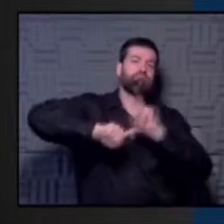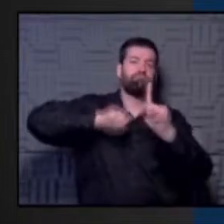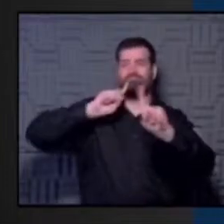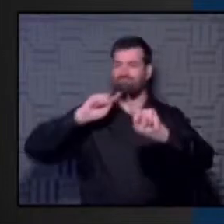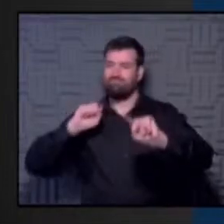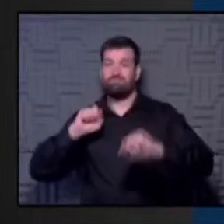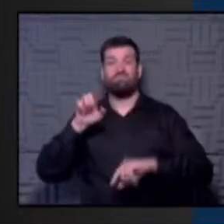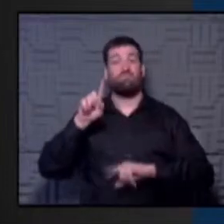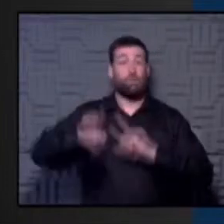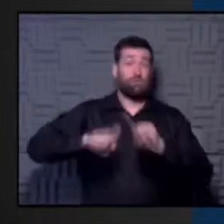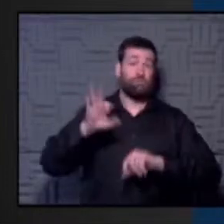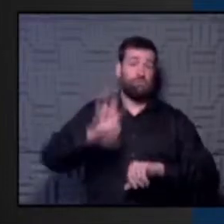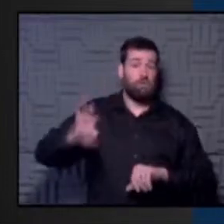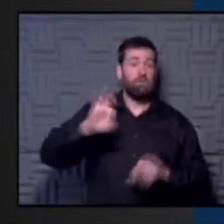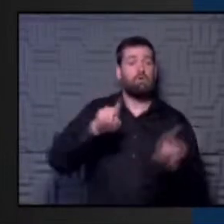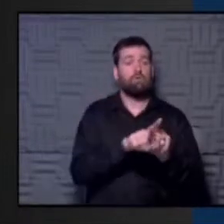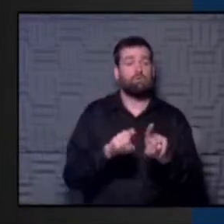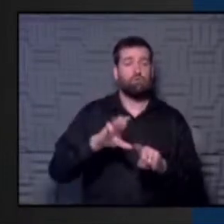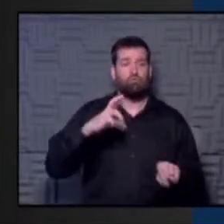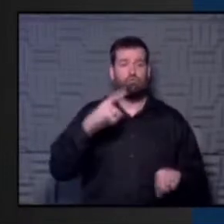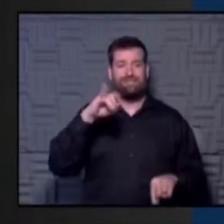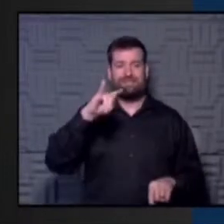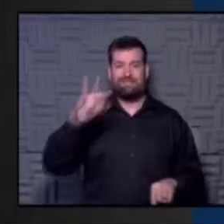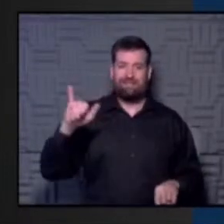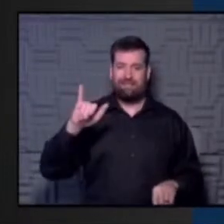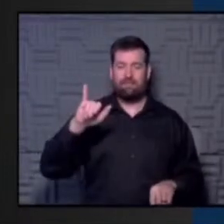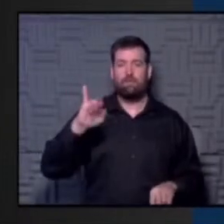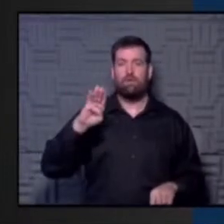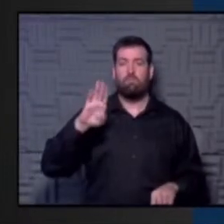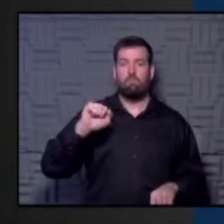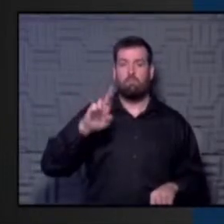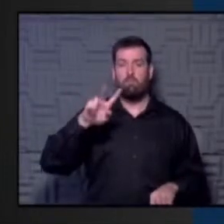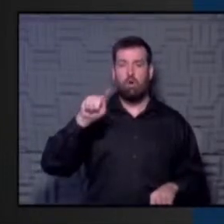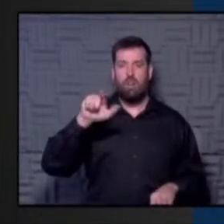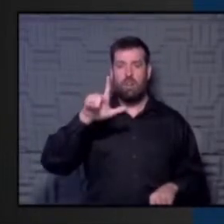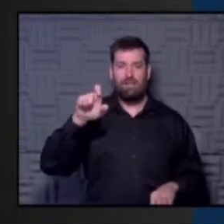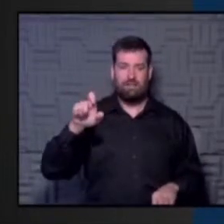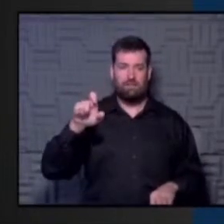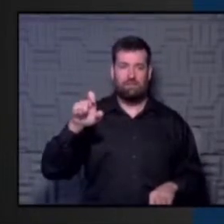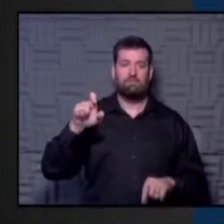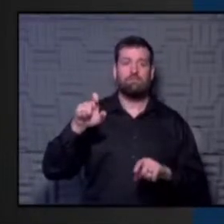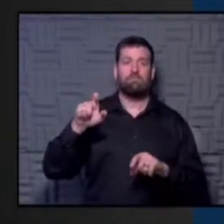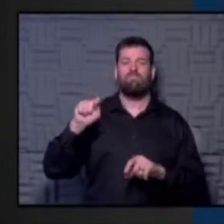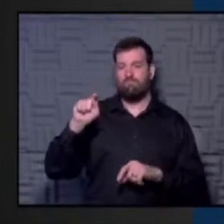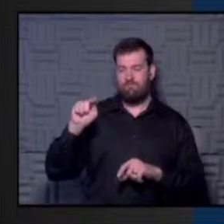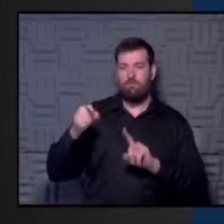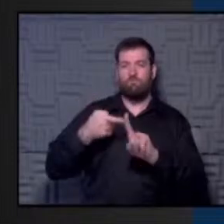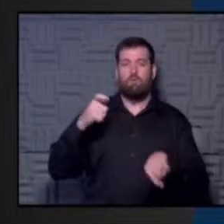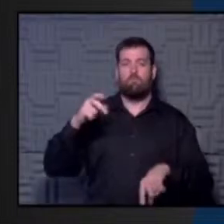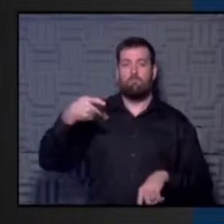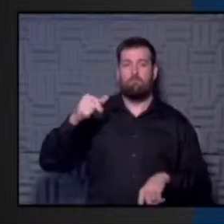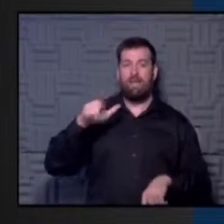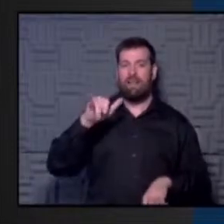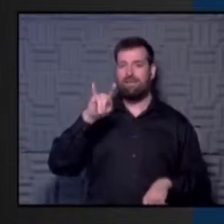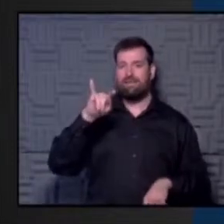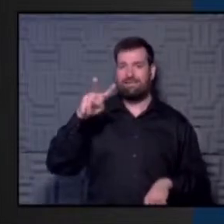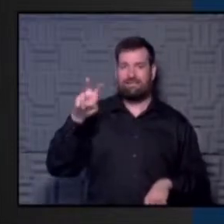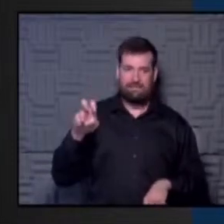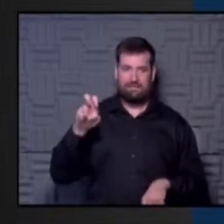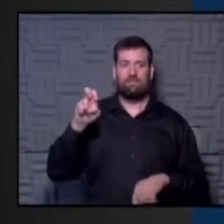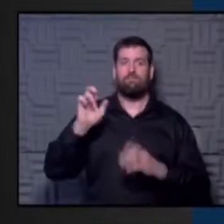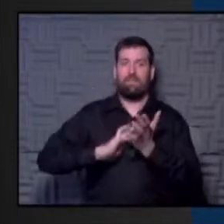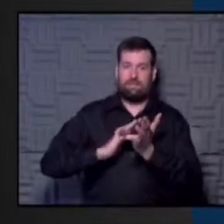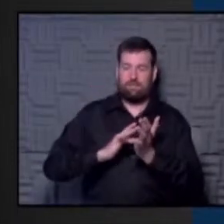Question Friday. We also have Dr. Christy Bartlett from Palliative Medicine will be on our program. We want to talk a little bit more about this whole thing, about the real death rate of